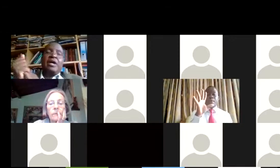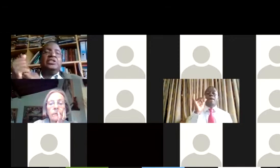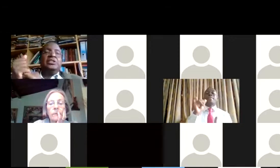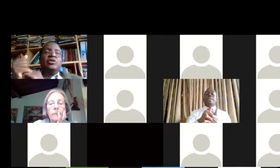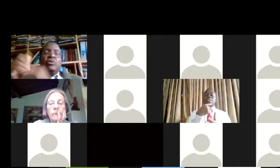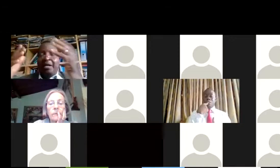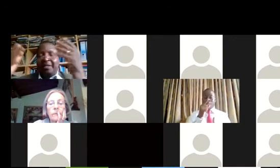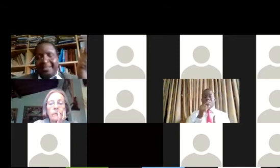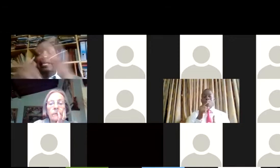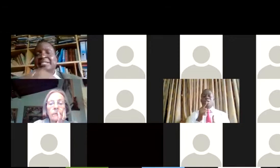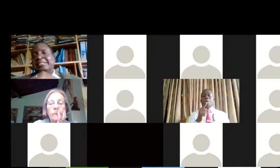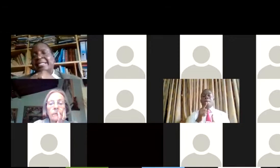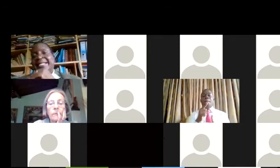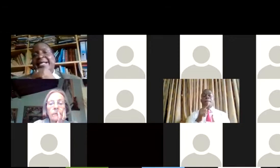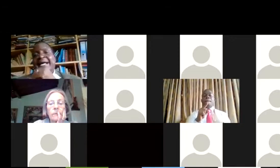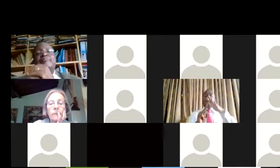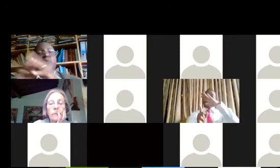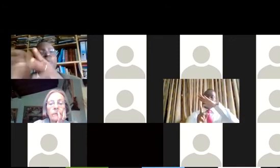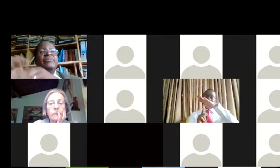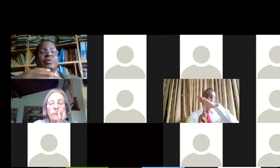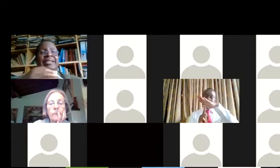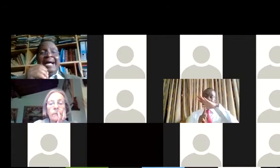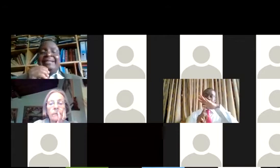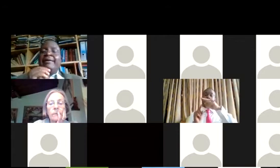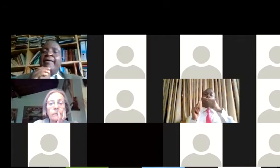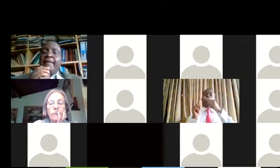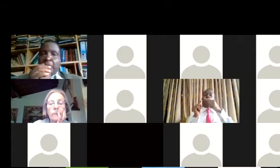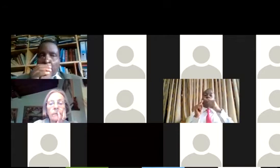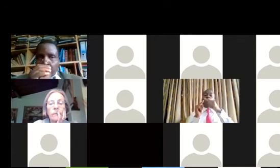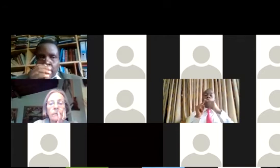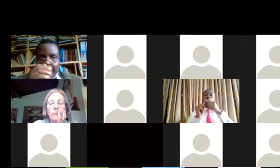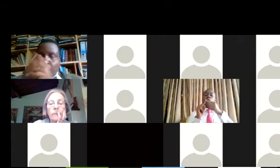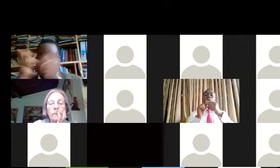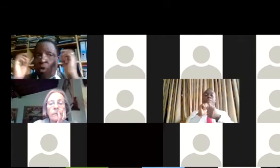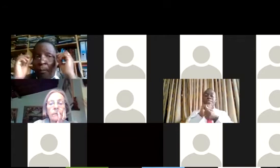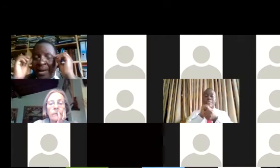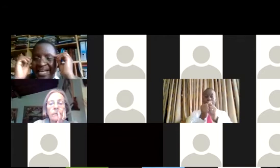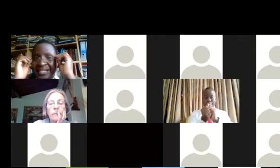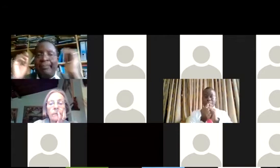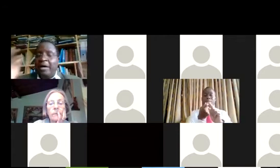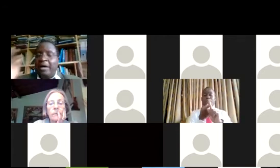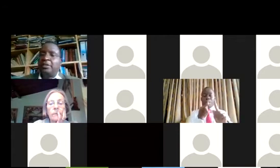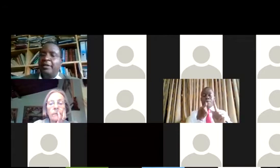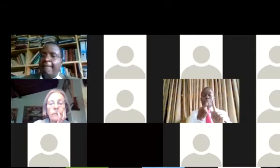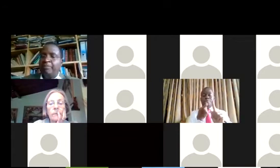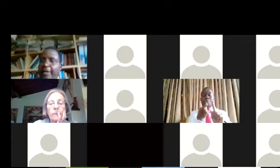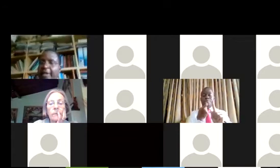to counties and other entities, and I have problems with that, because we have already complained